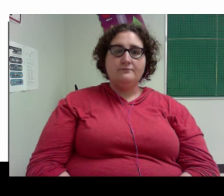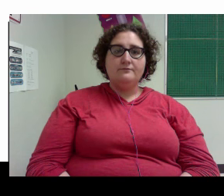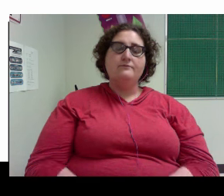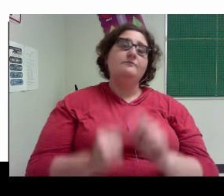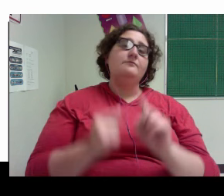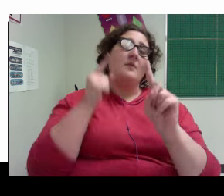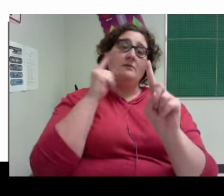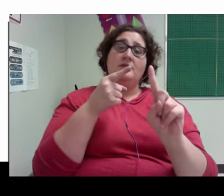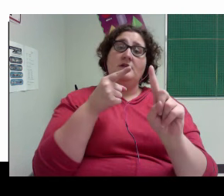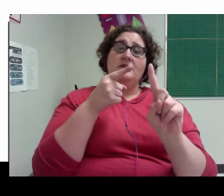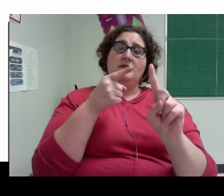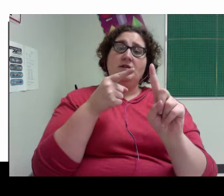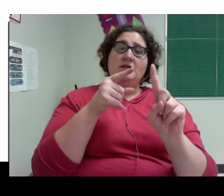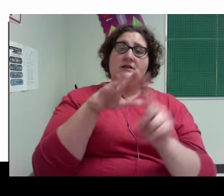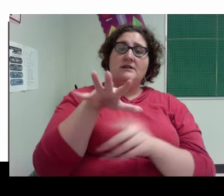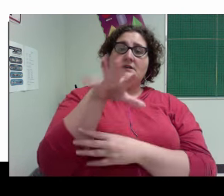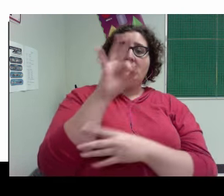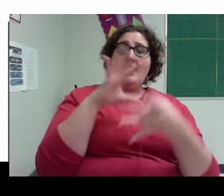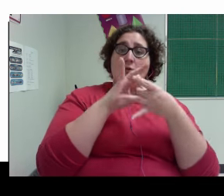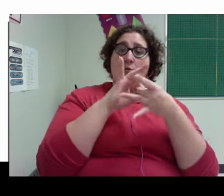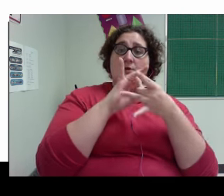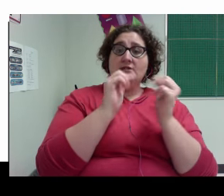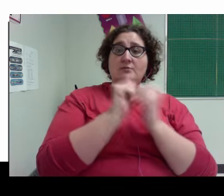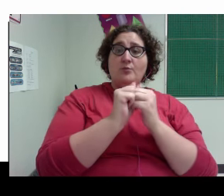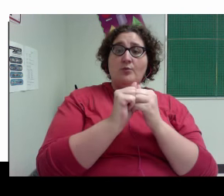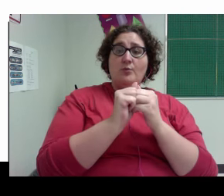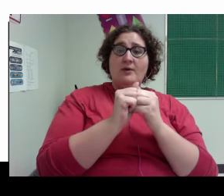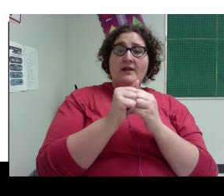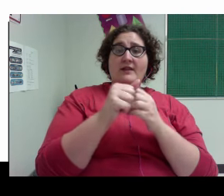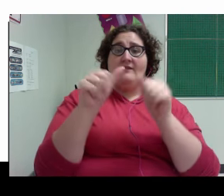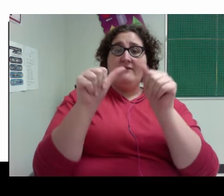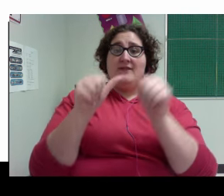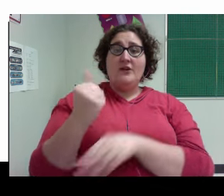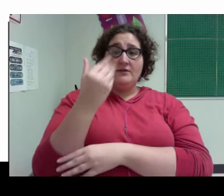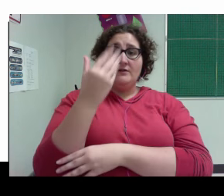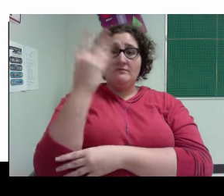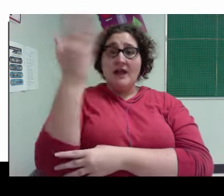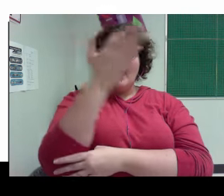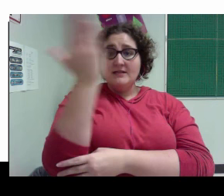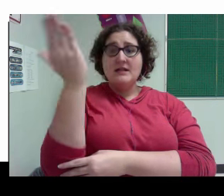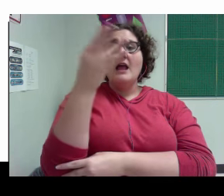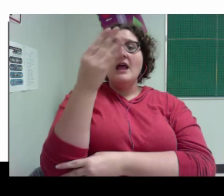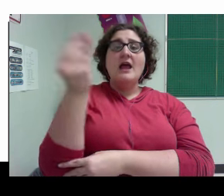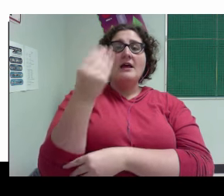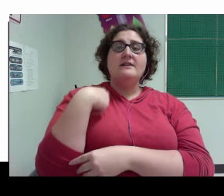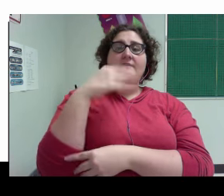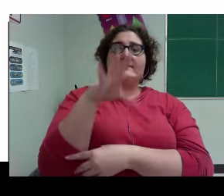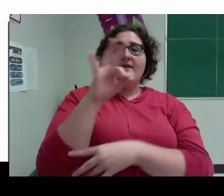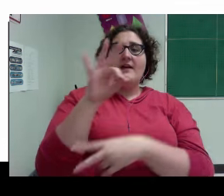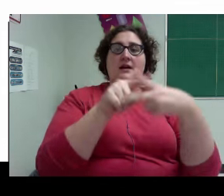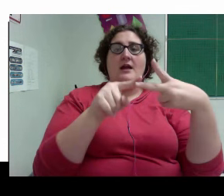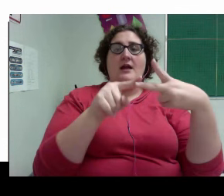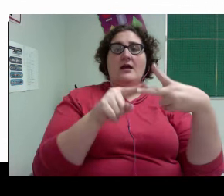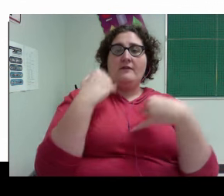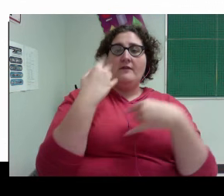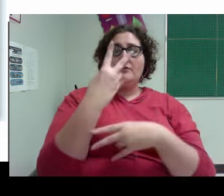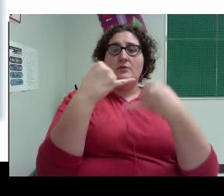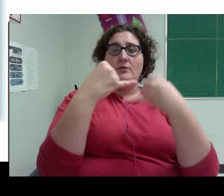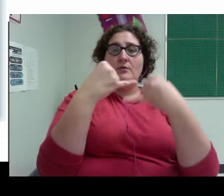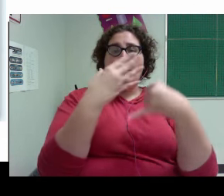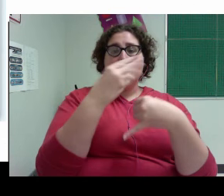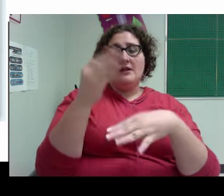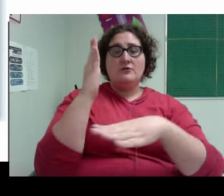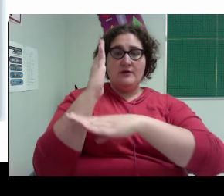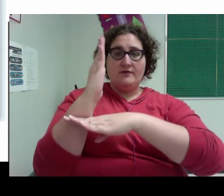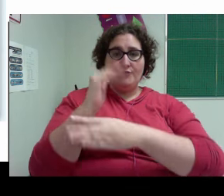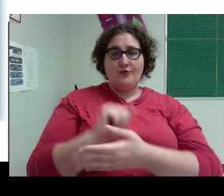Objectives. To identify relationship between figures in space and to identify angles formed by two lines and a transversal.